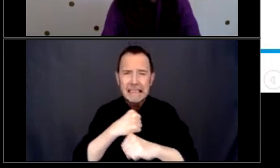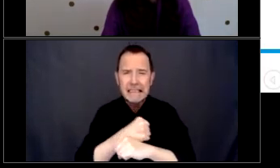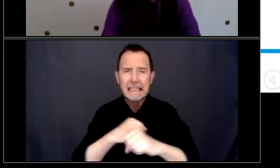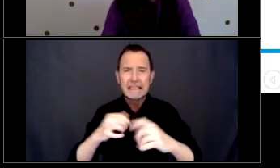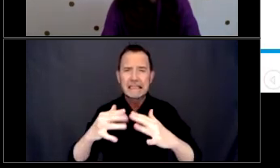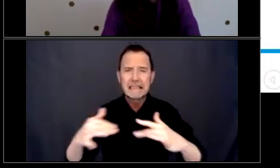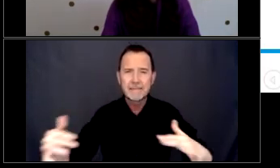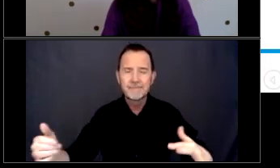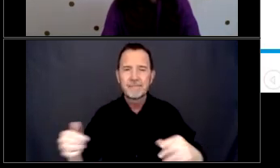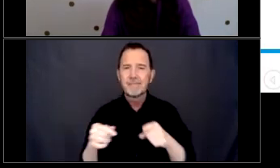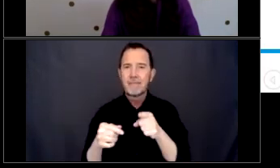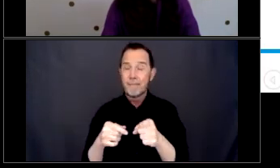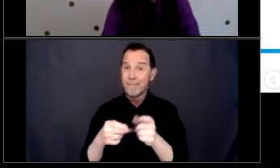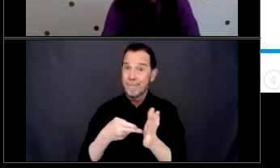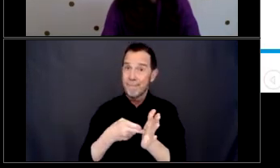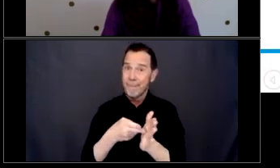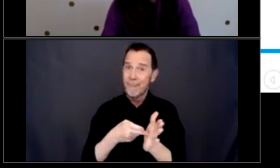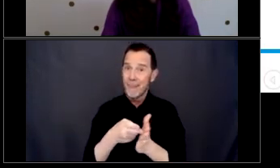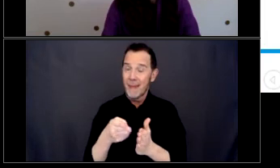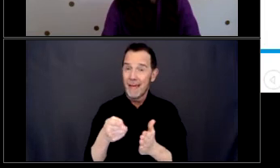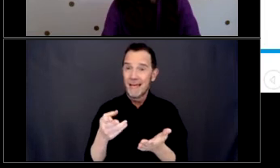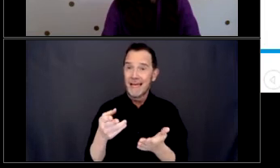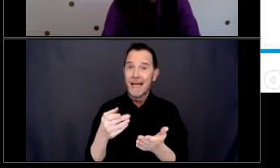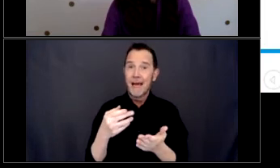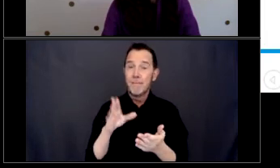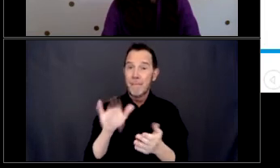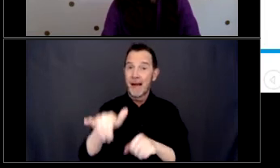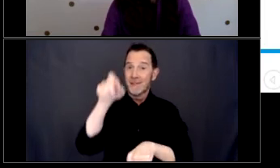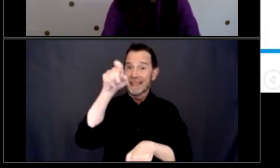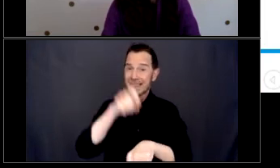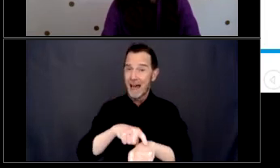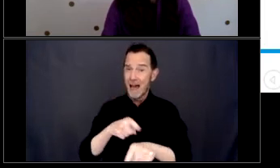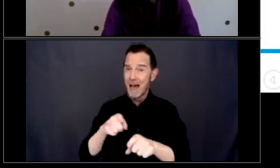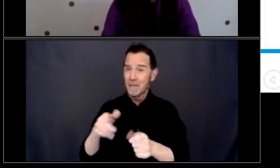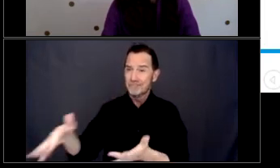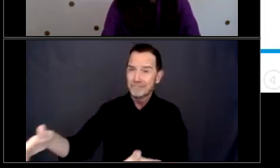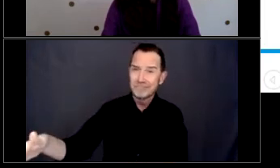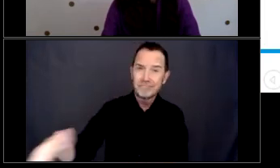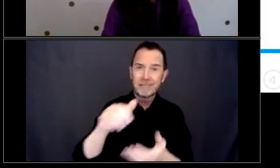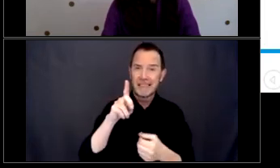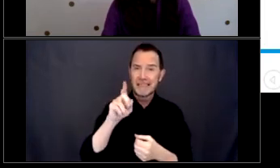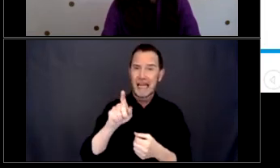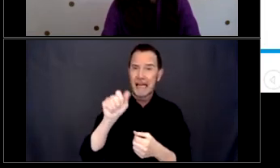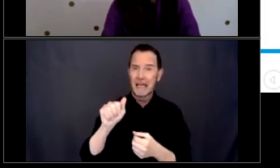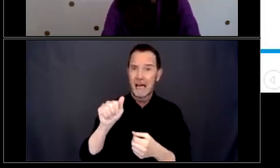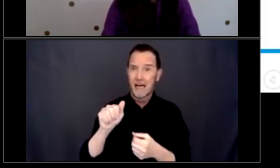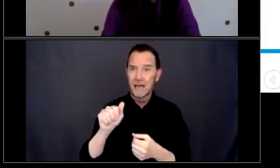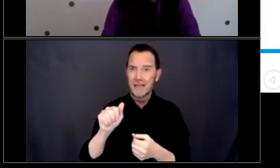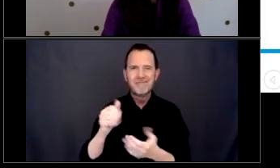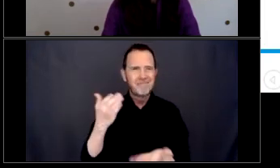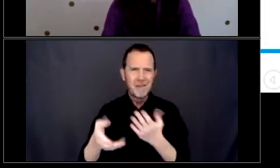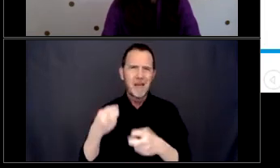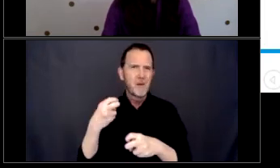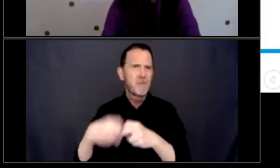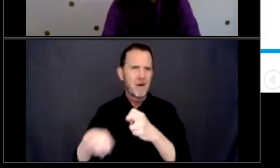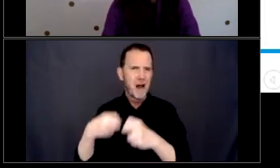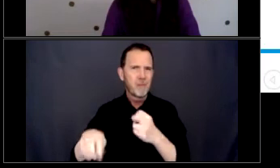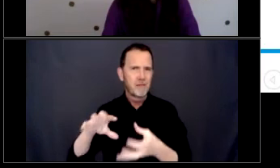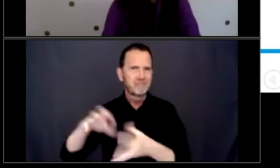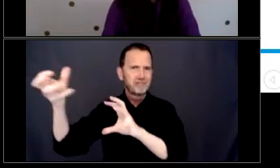candor, a lot of the damage is already done. And whether that's true, whether you're talking about retention of people with disabilities, glass